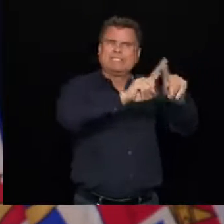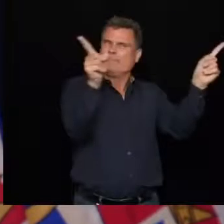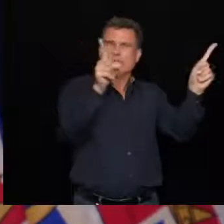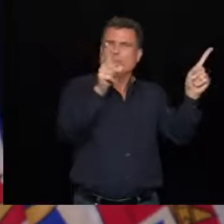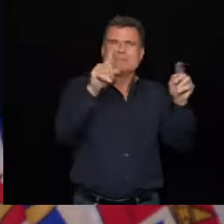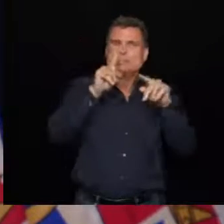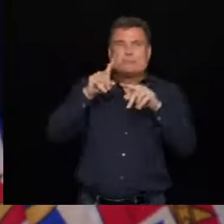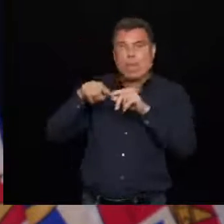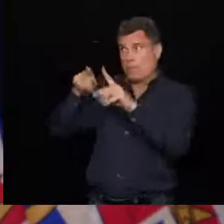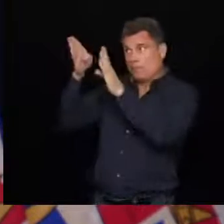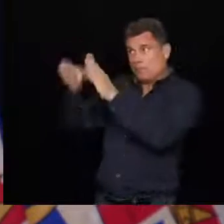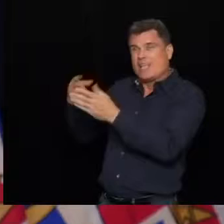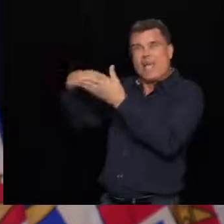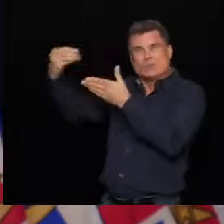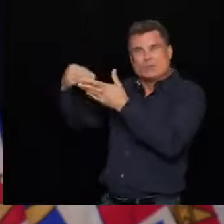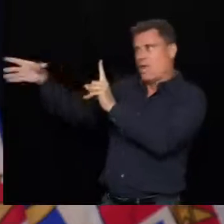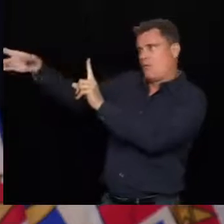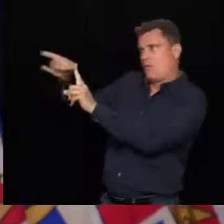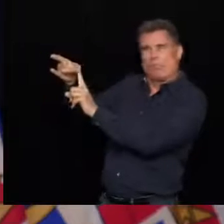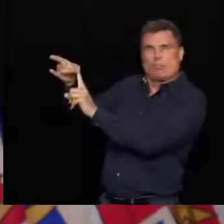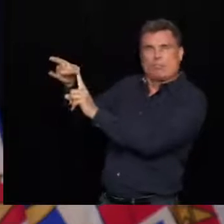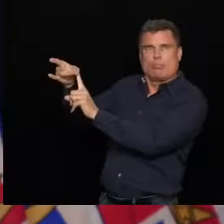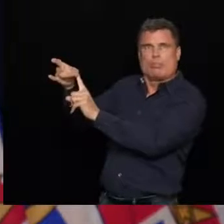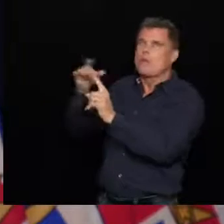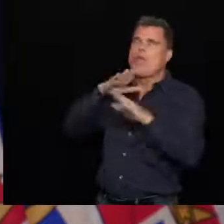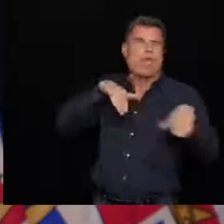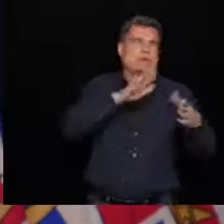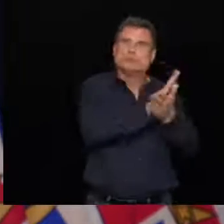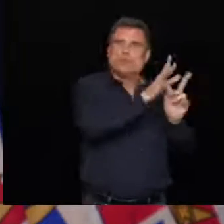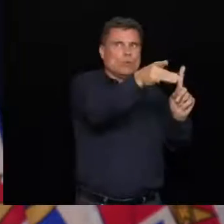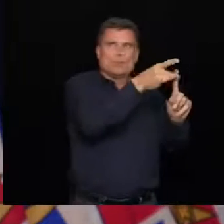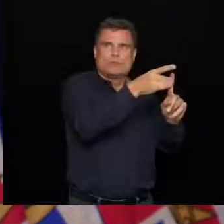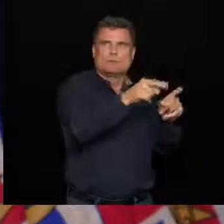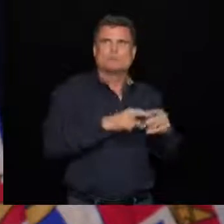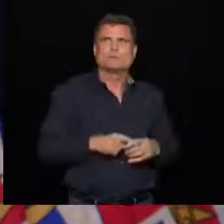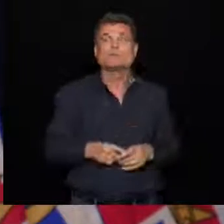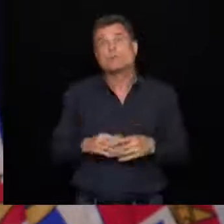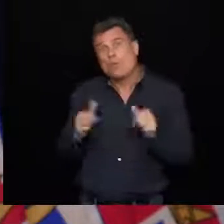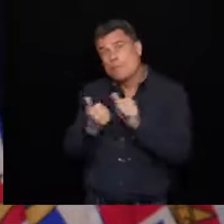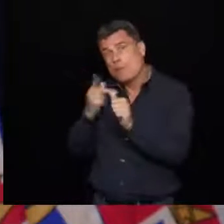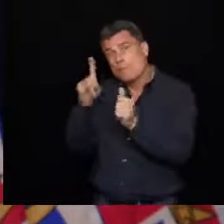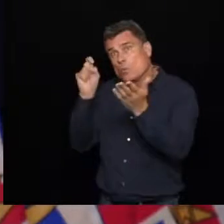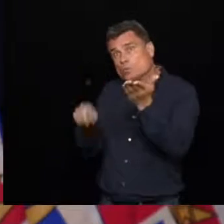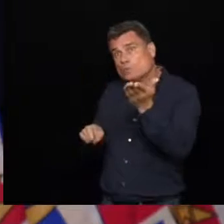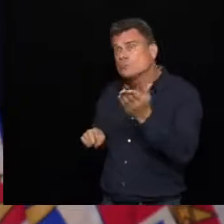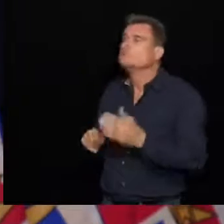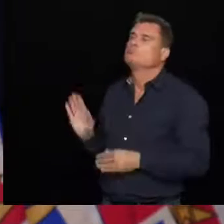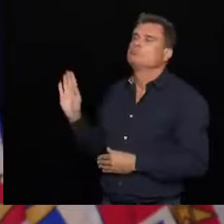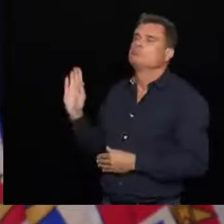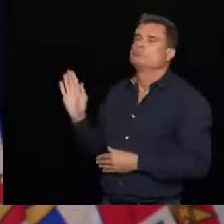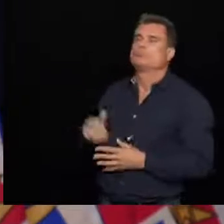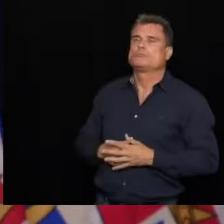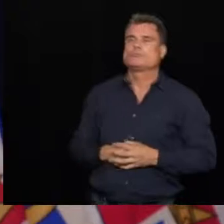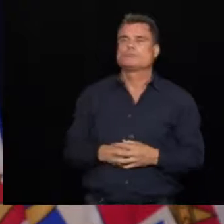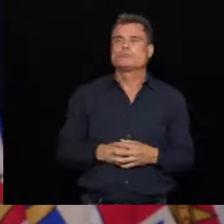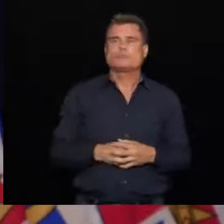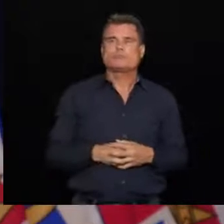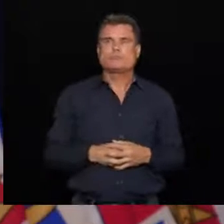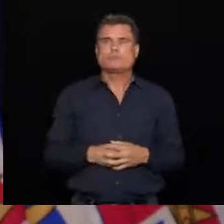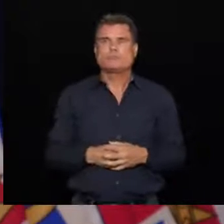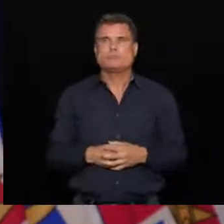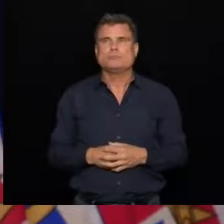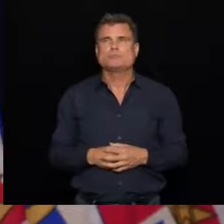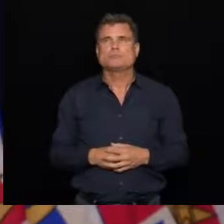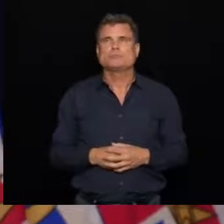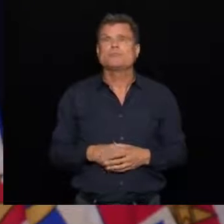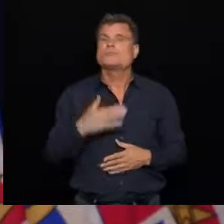No, I don't. Great, thank you. That's all that. Which I forgot to mention that we usually do on Mondays the PPE